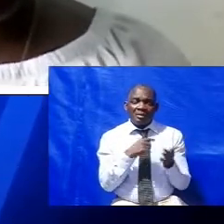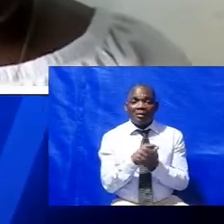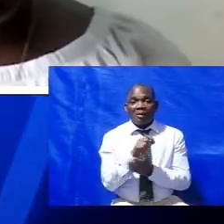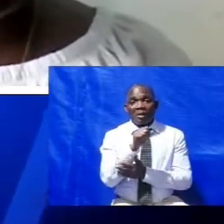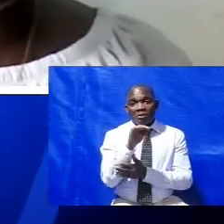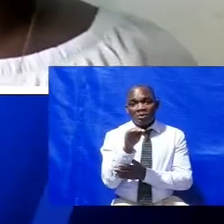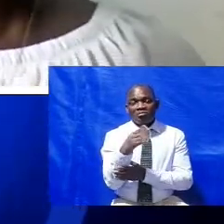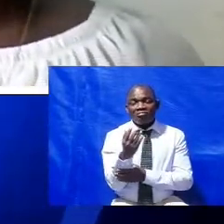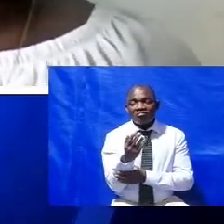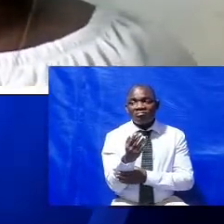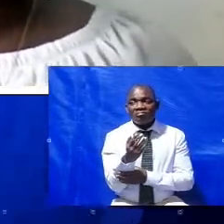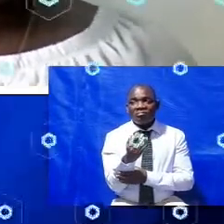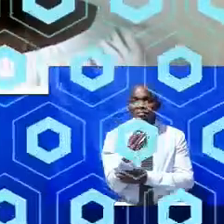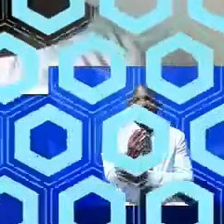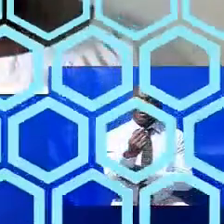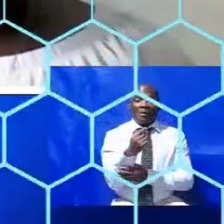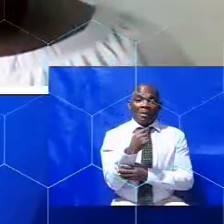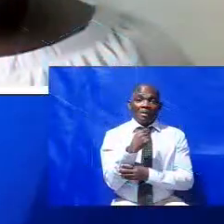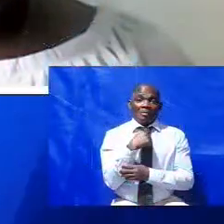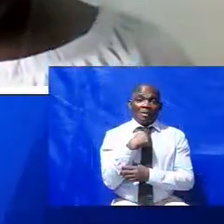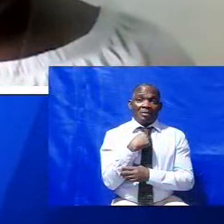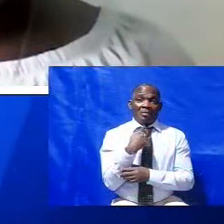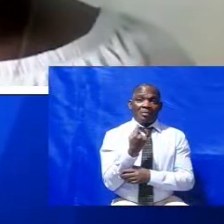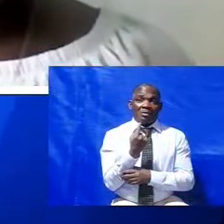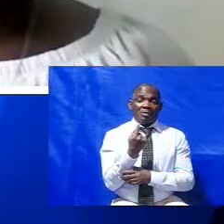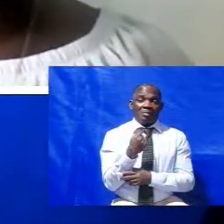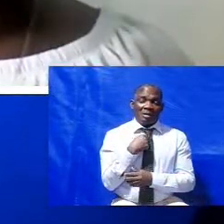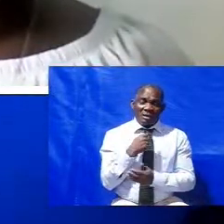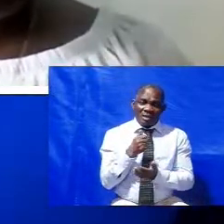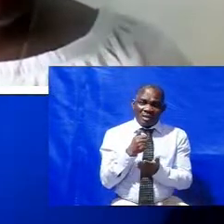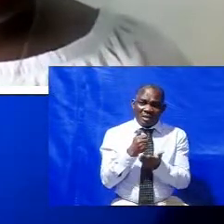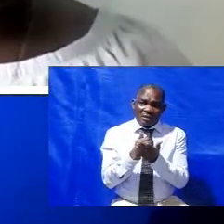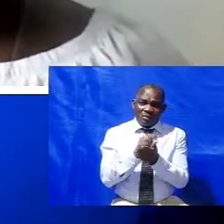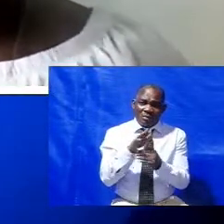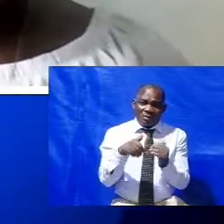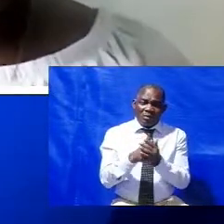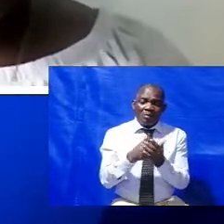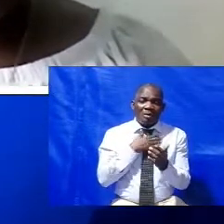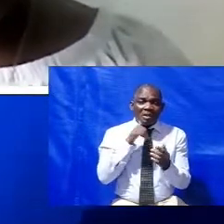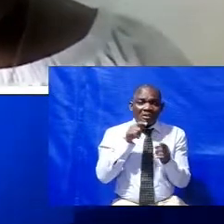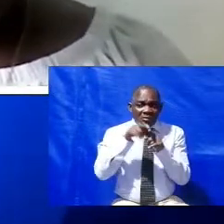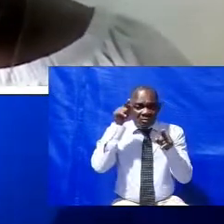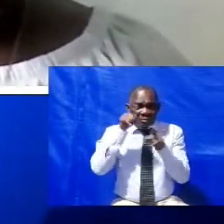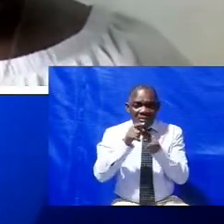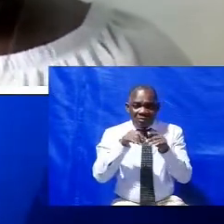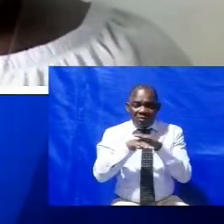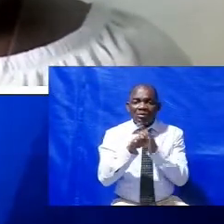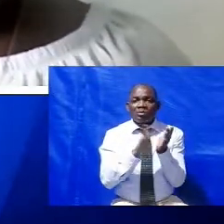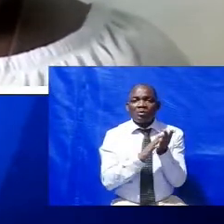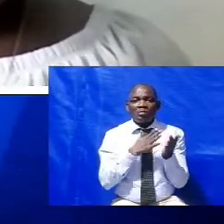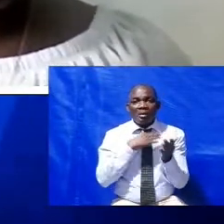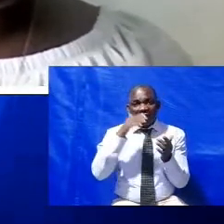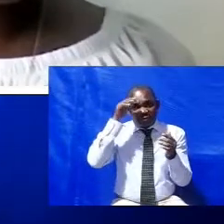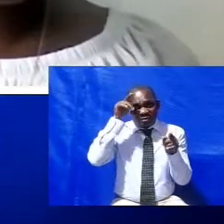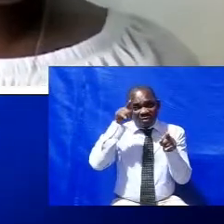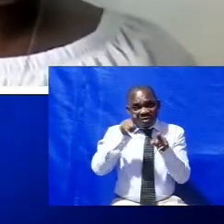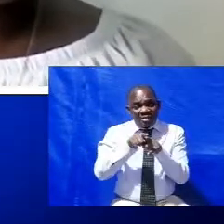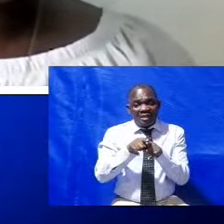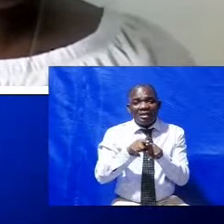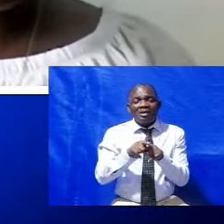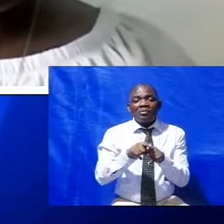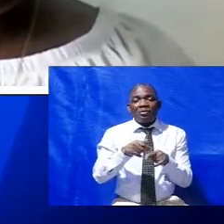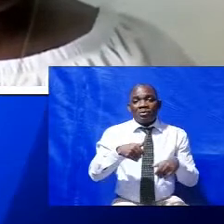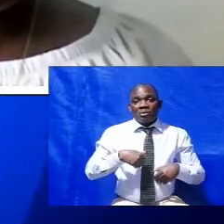their pictures. So I am actually the one who has helped them go through school. My brother